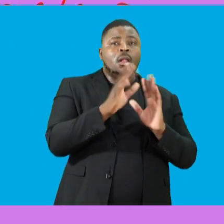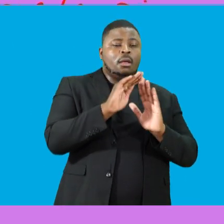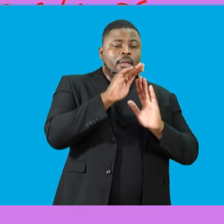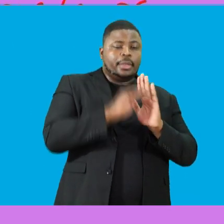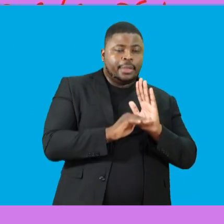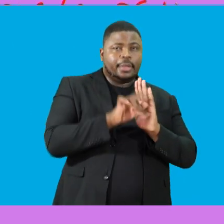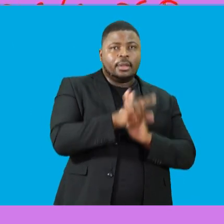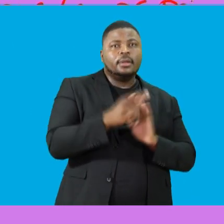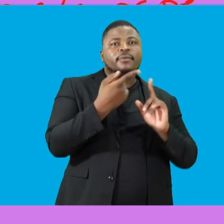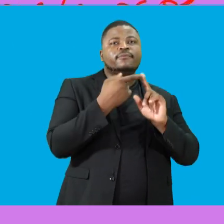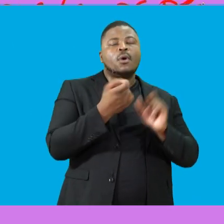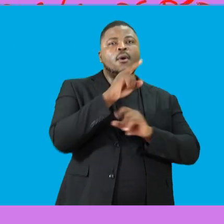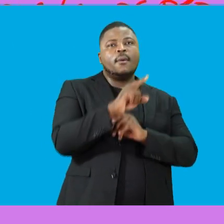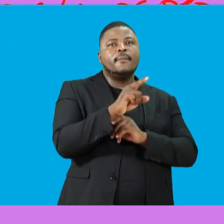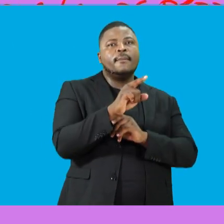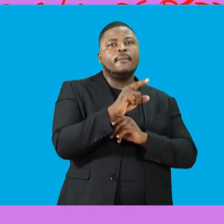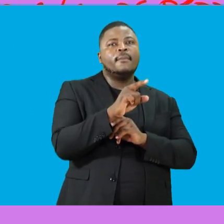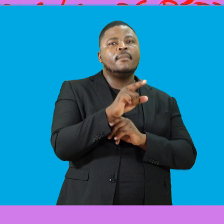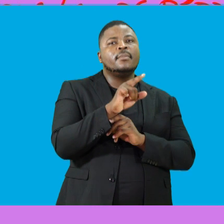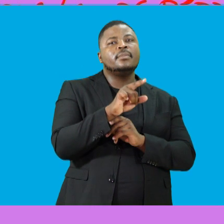of people